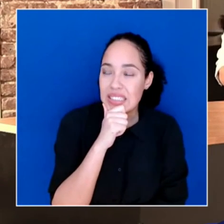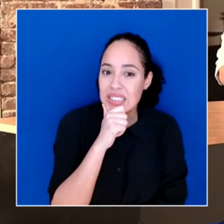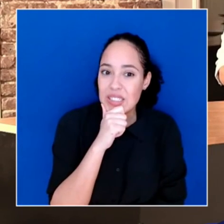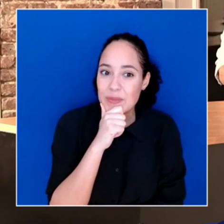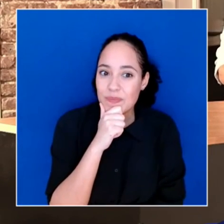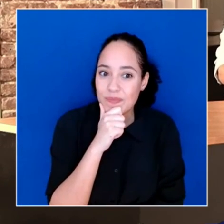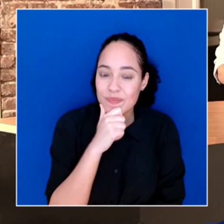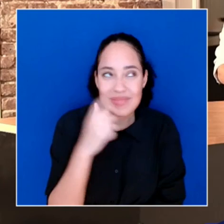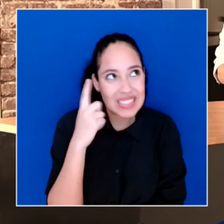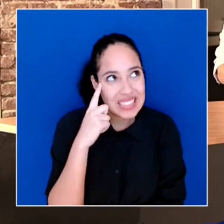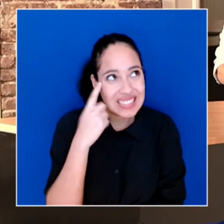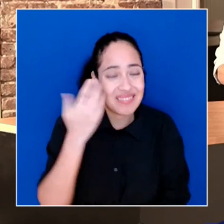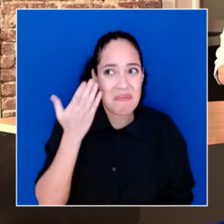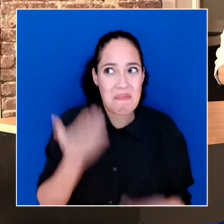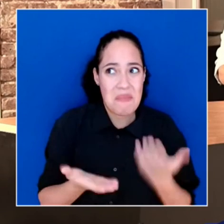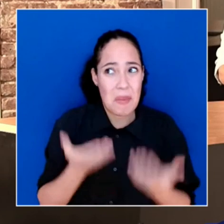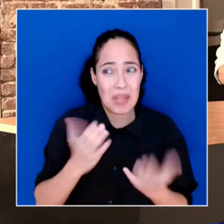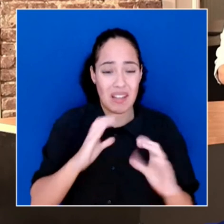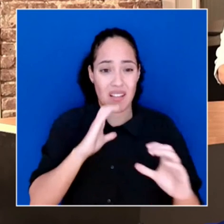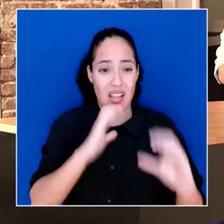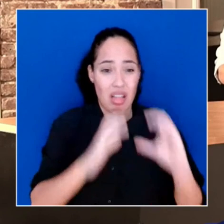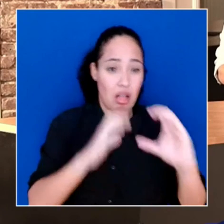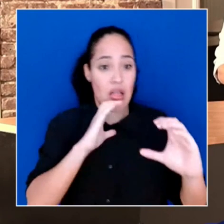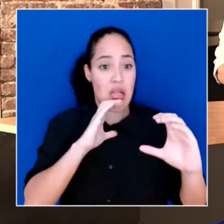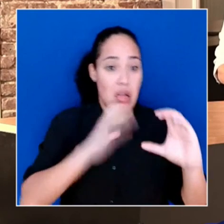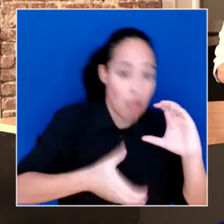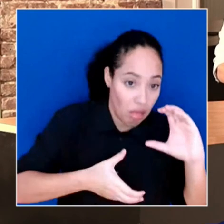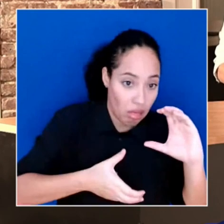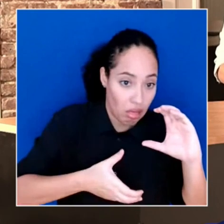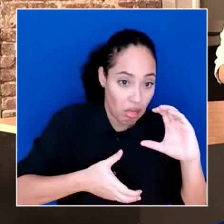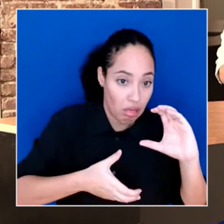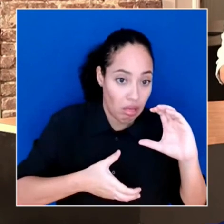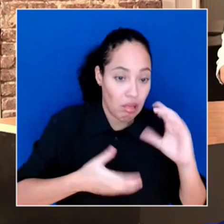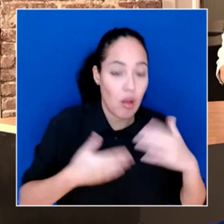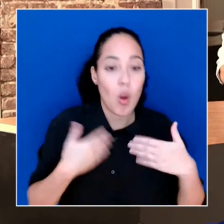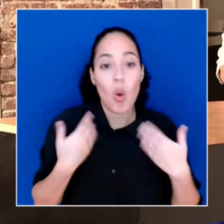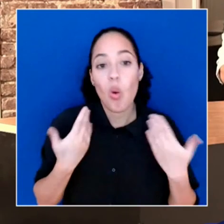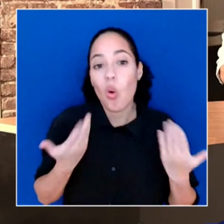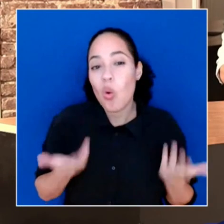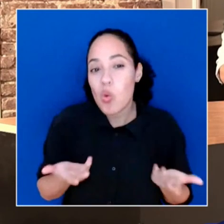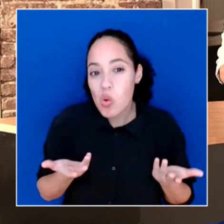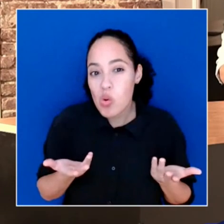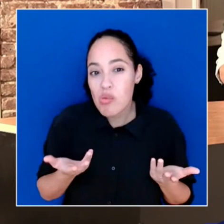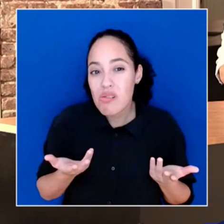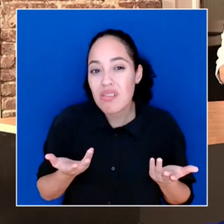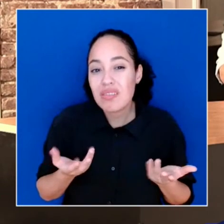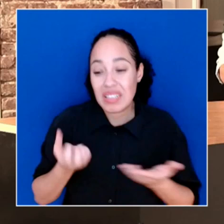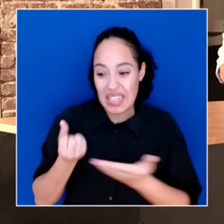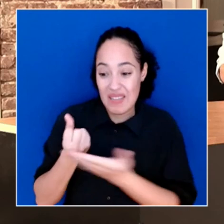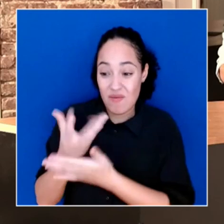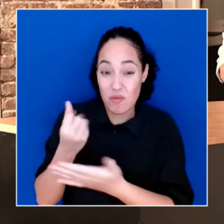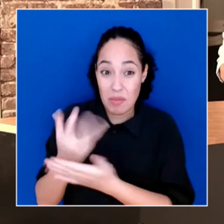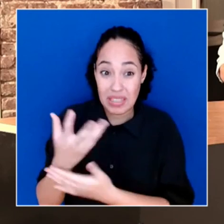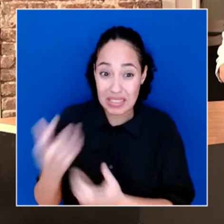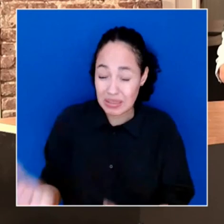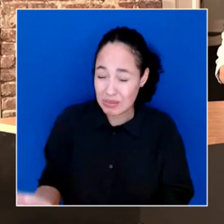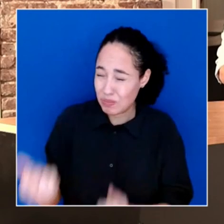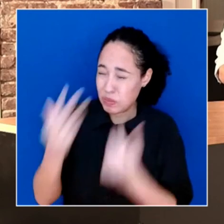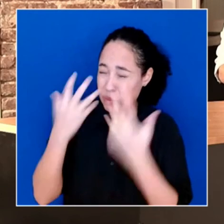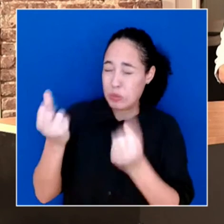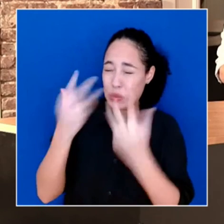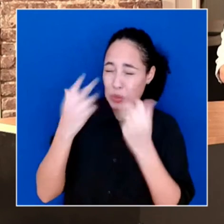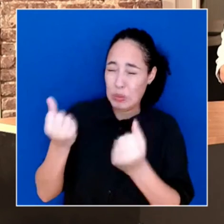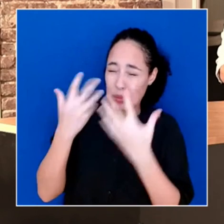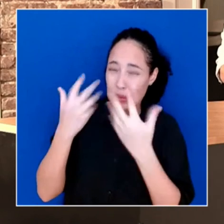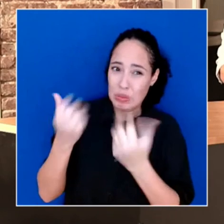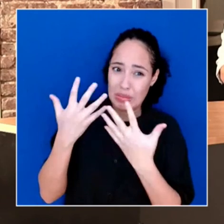sometimes, or the information and stimuli overload. Actually, they are somehow connected sometimes. But